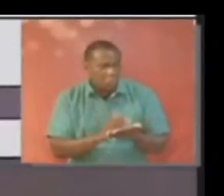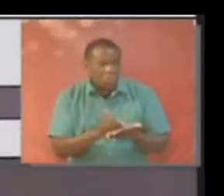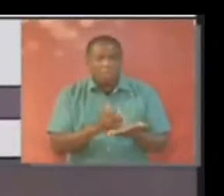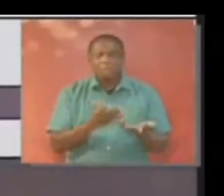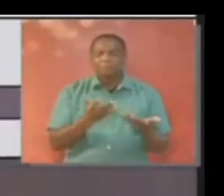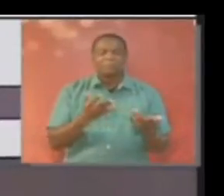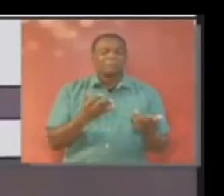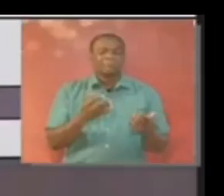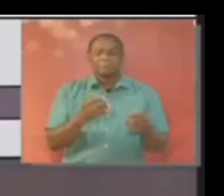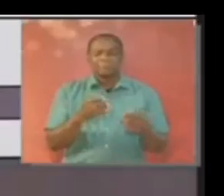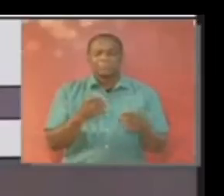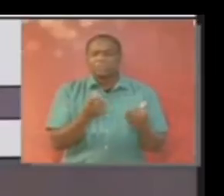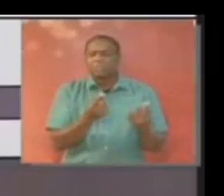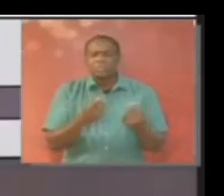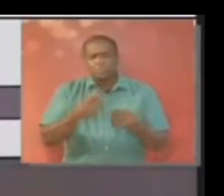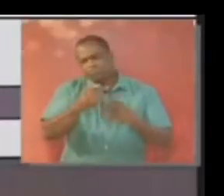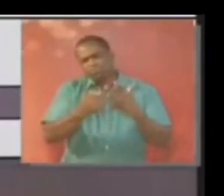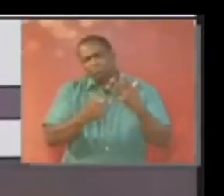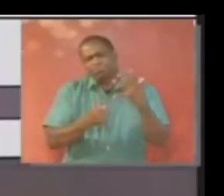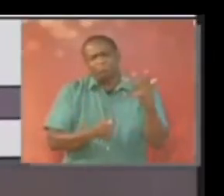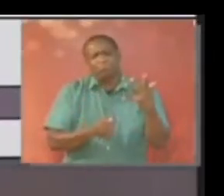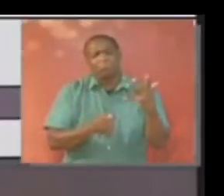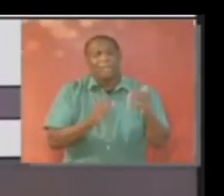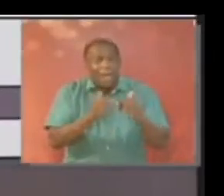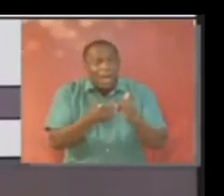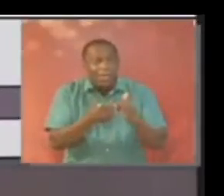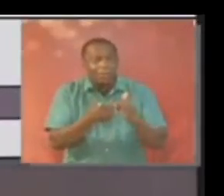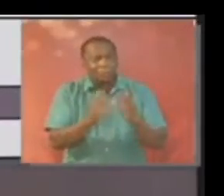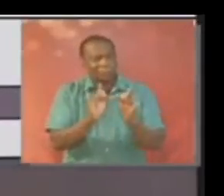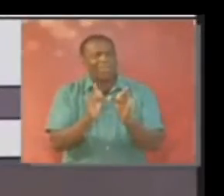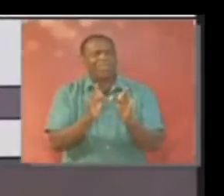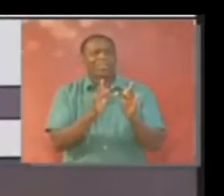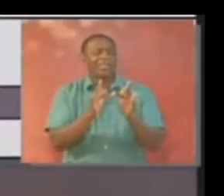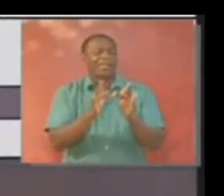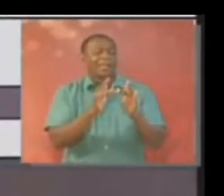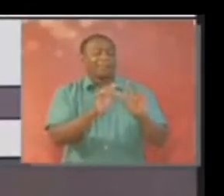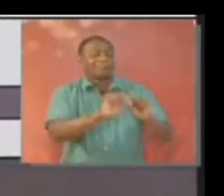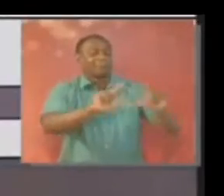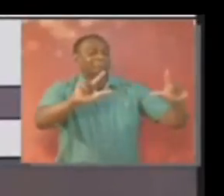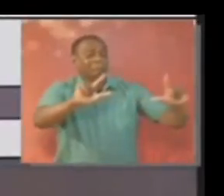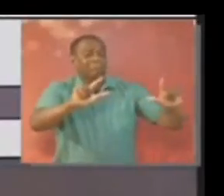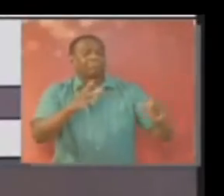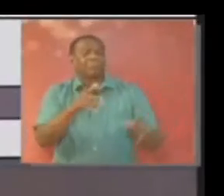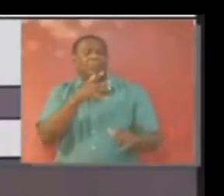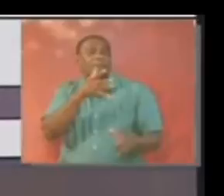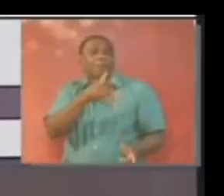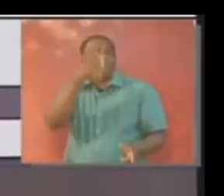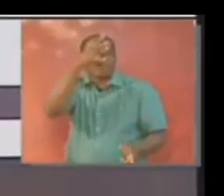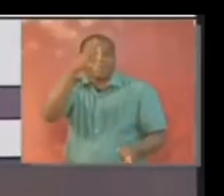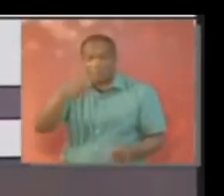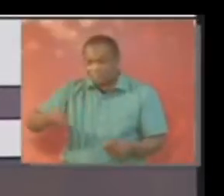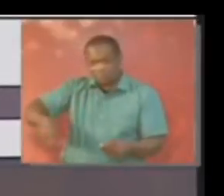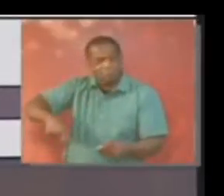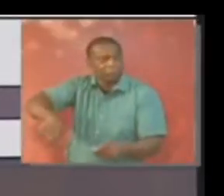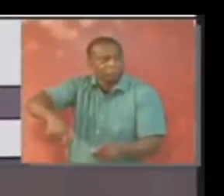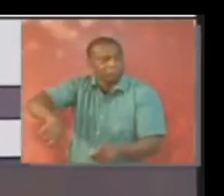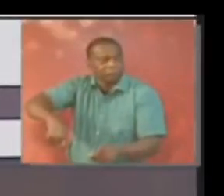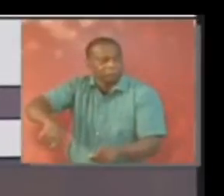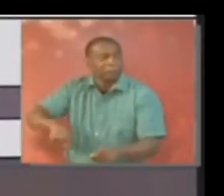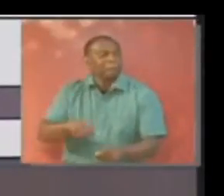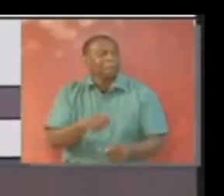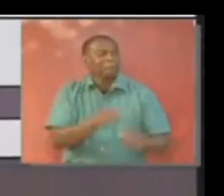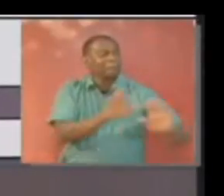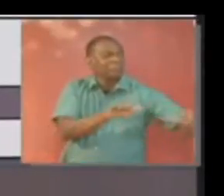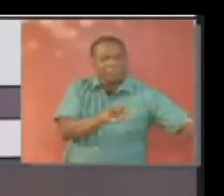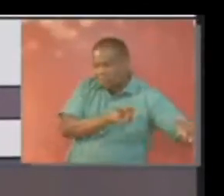not necessarily in person. Please do not take your kids shopping with you at the grocery and the malls if you can help it. Avoid